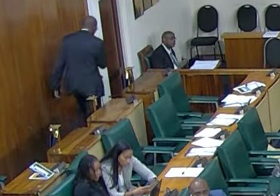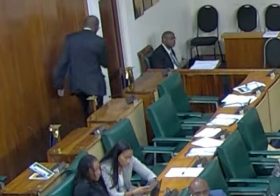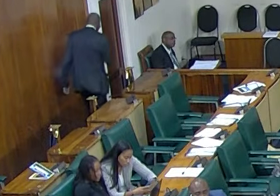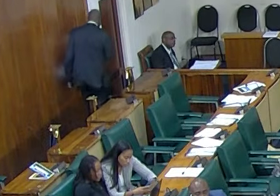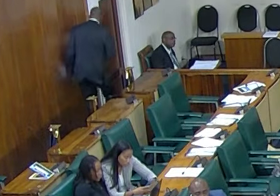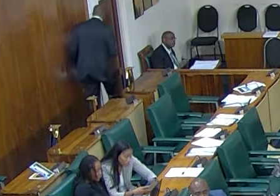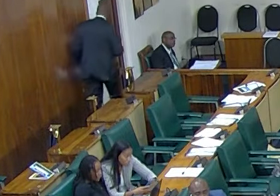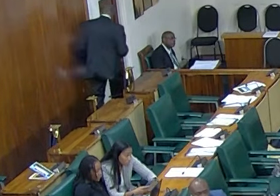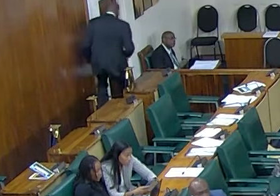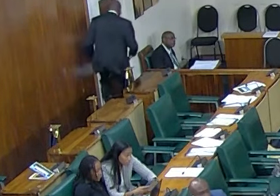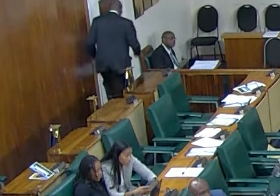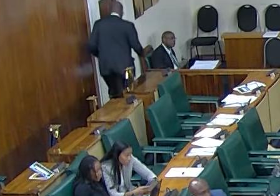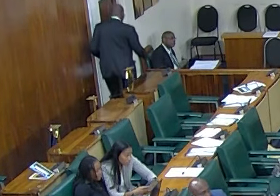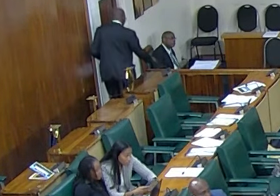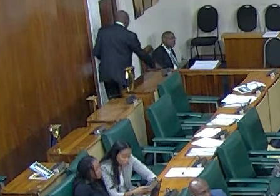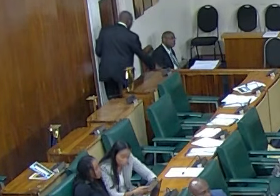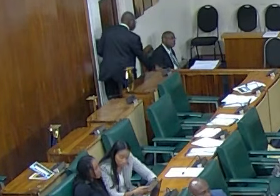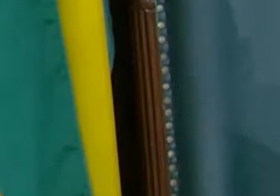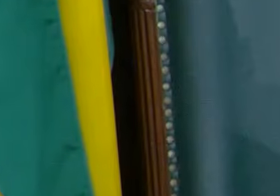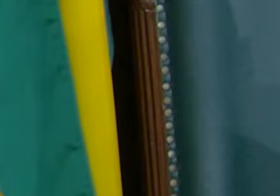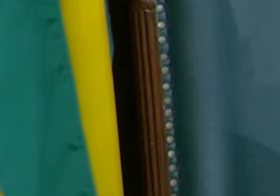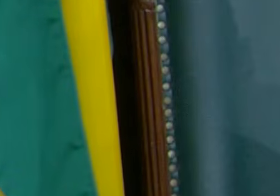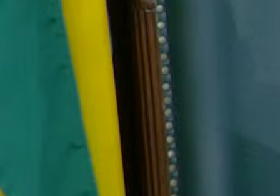Anybody from the opposition?